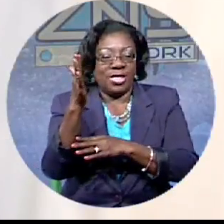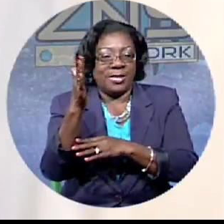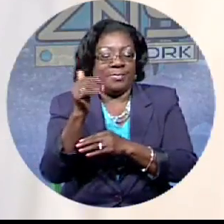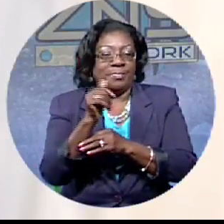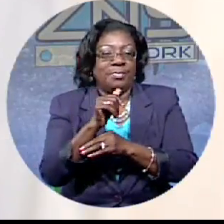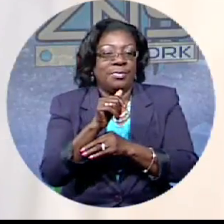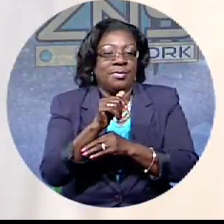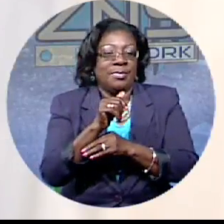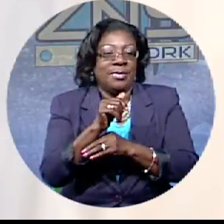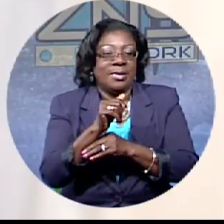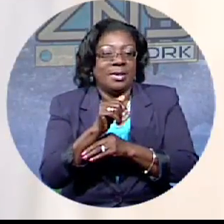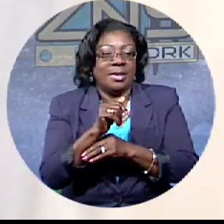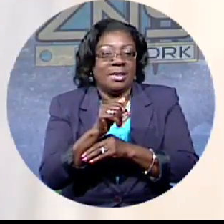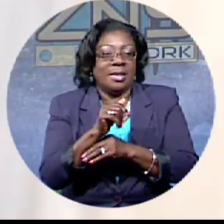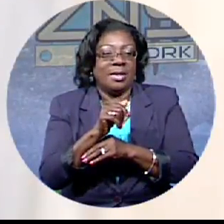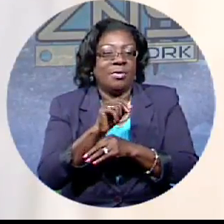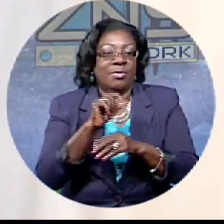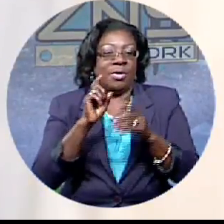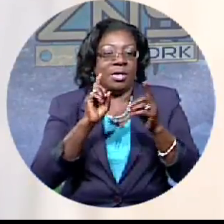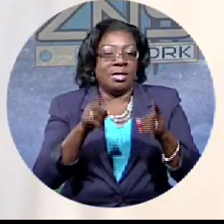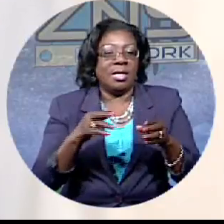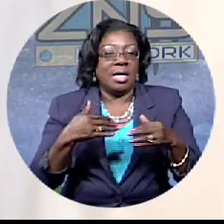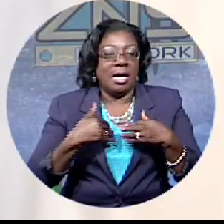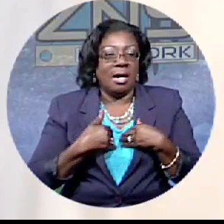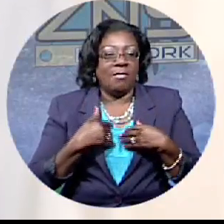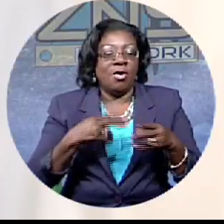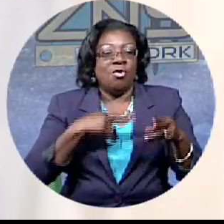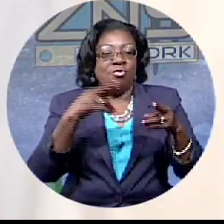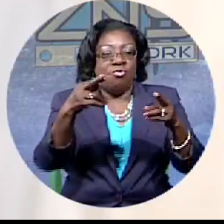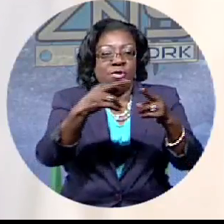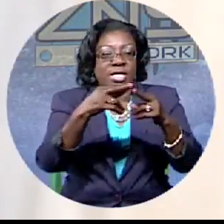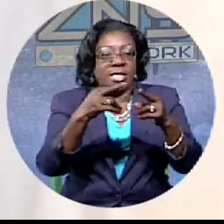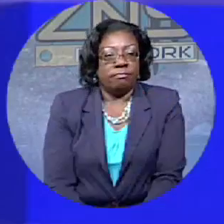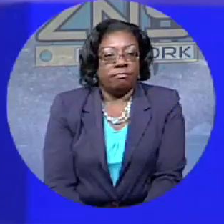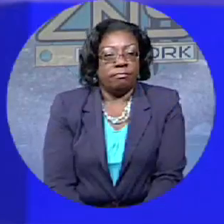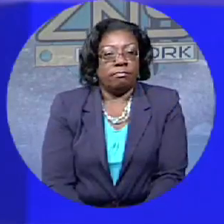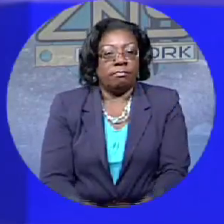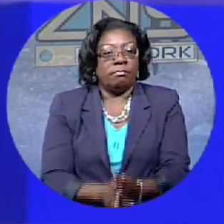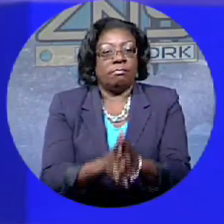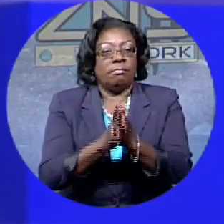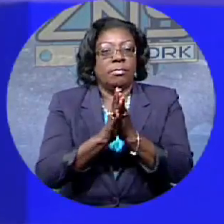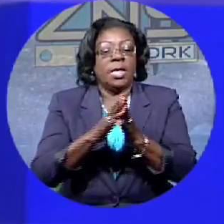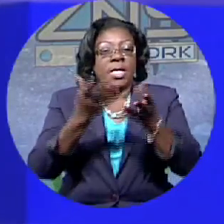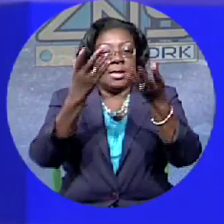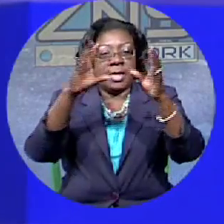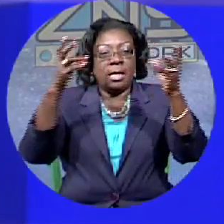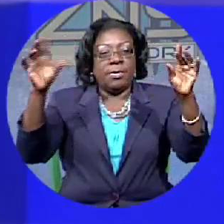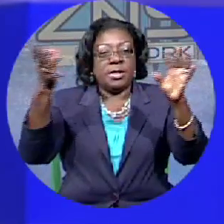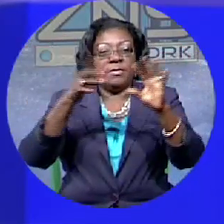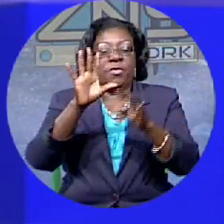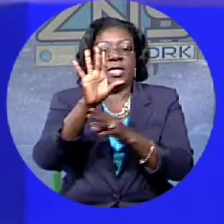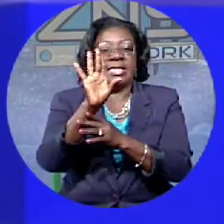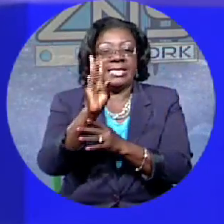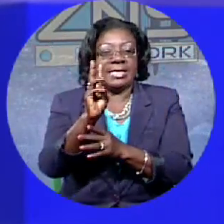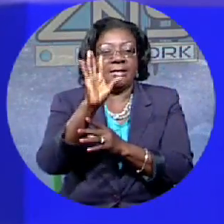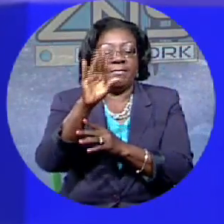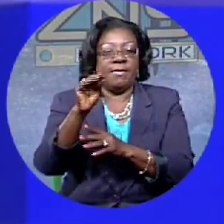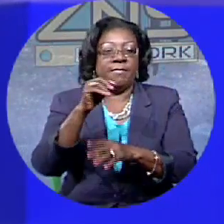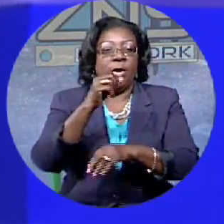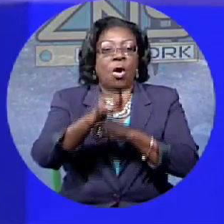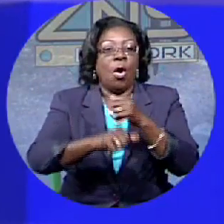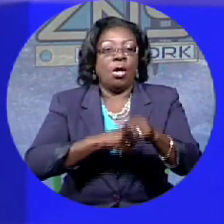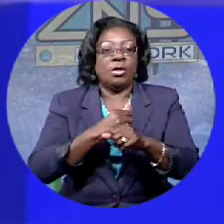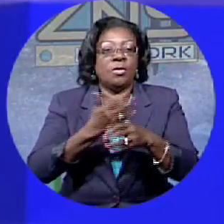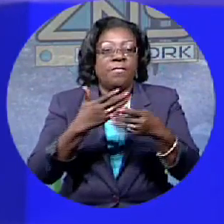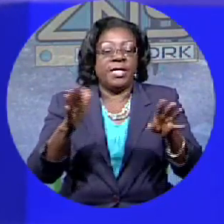tree, we could have reached this point this far. Celebrations for the 65th anniversary also